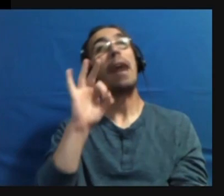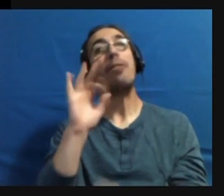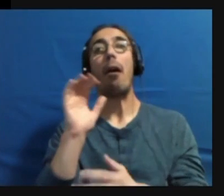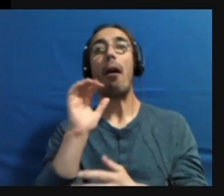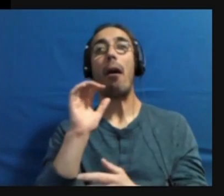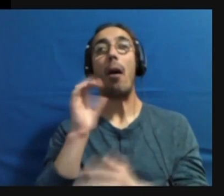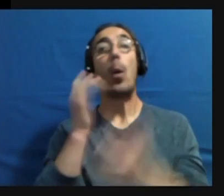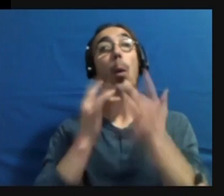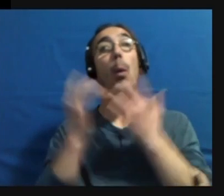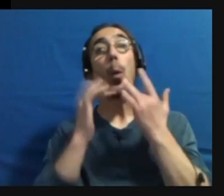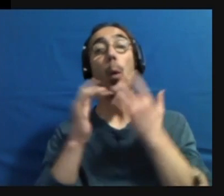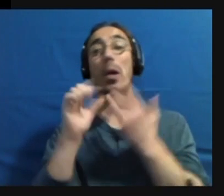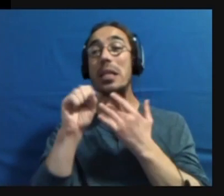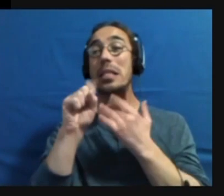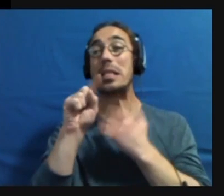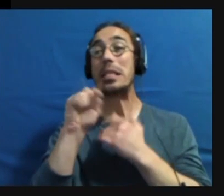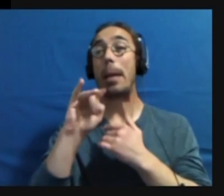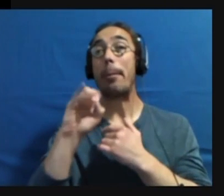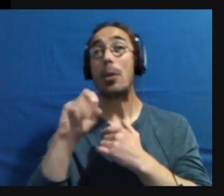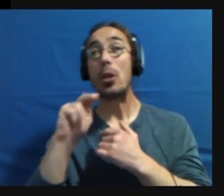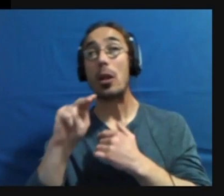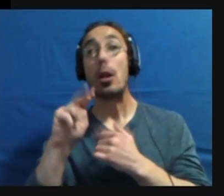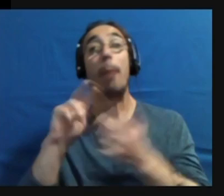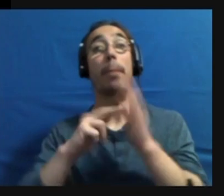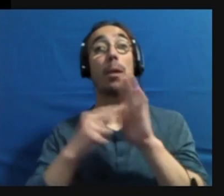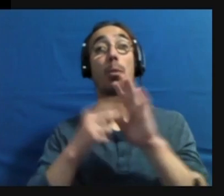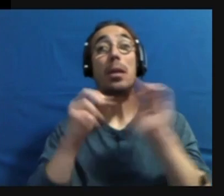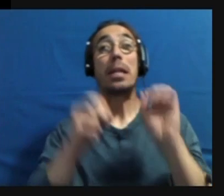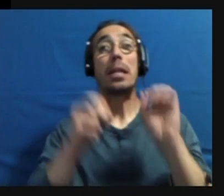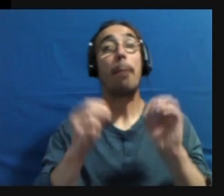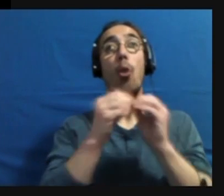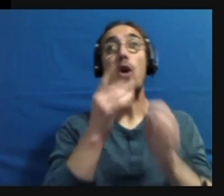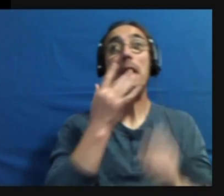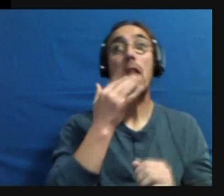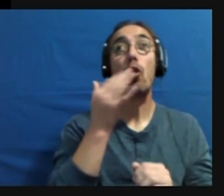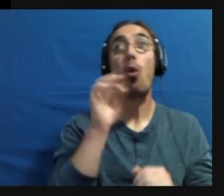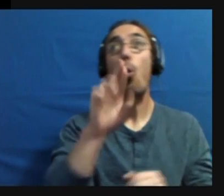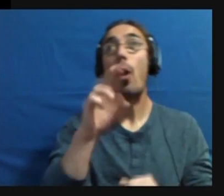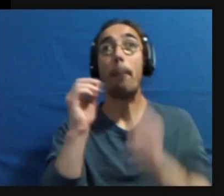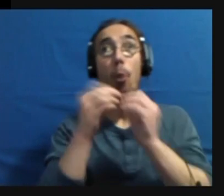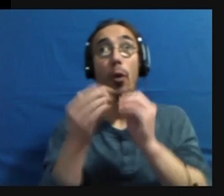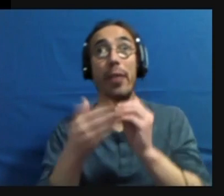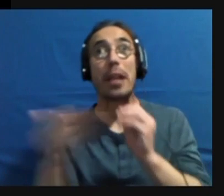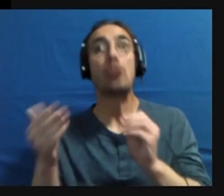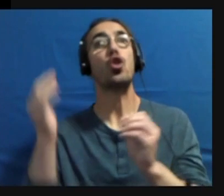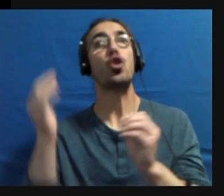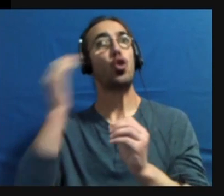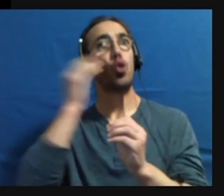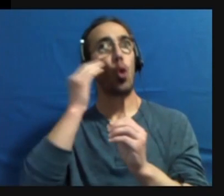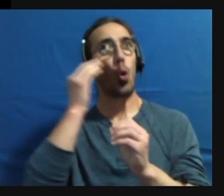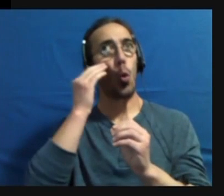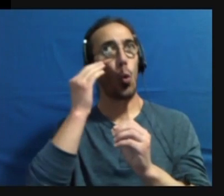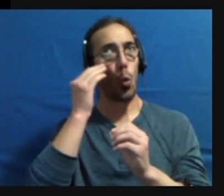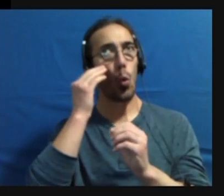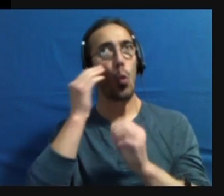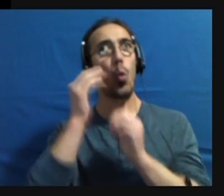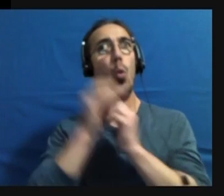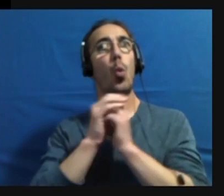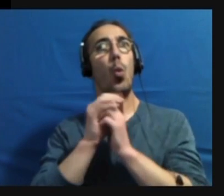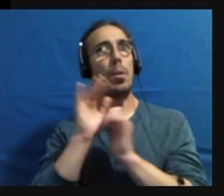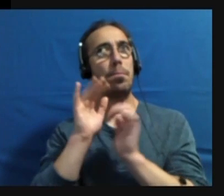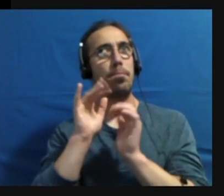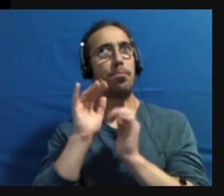visual information, we may need more contrast, more colors, more things to be able to recognize the